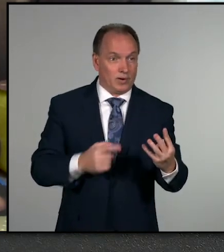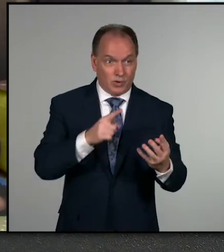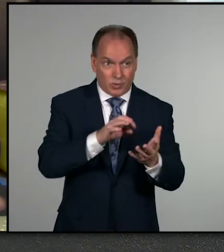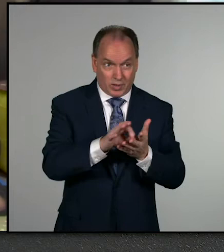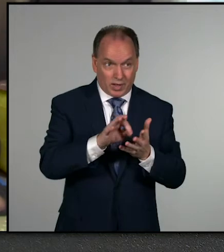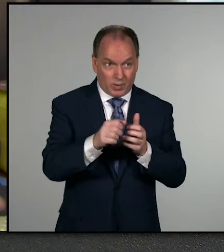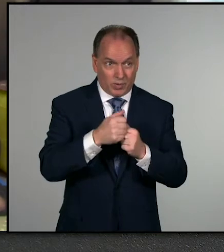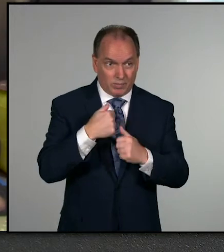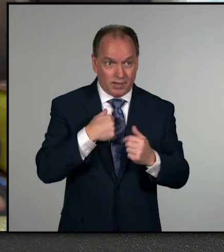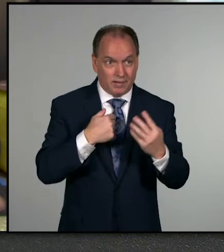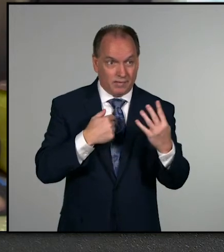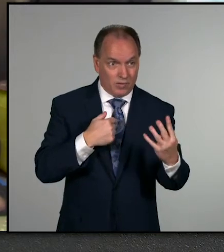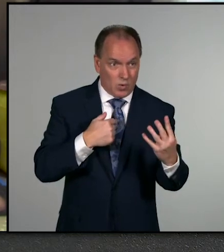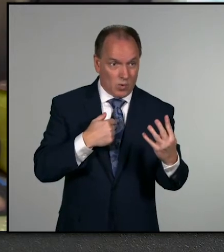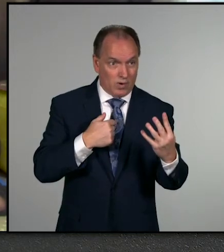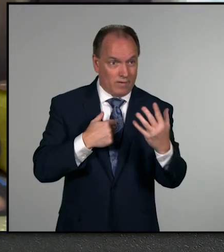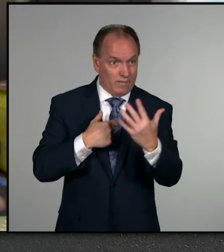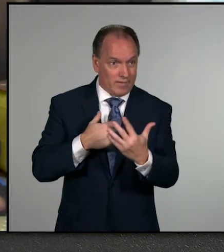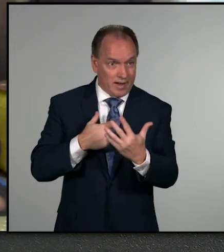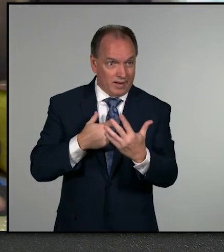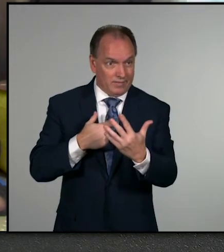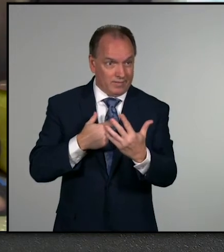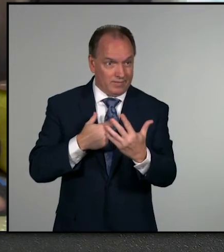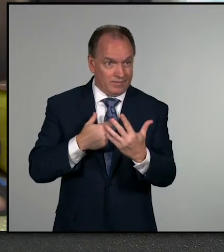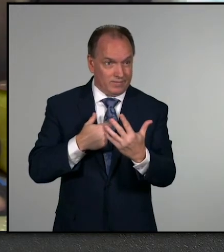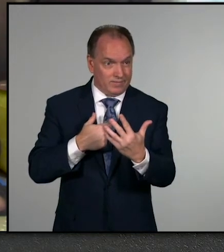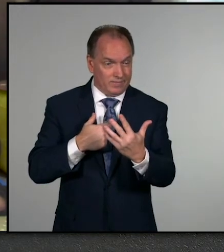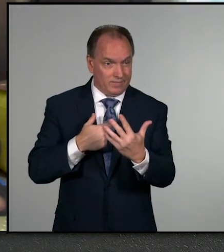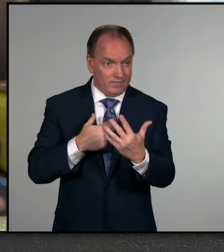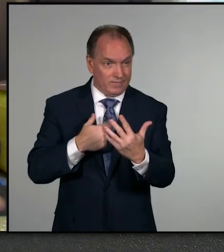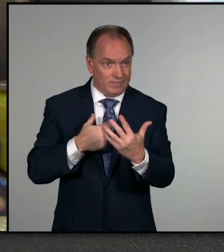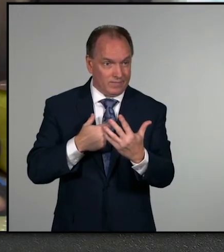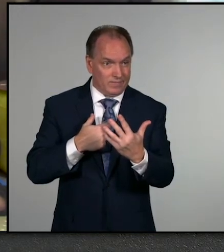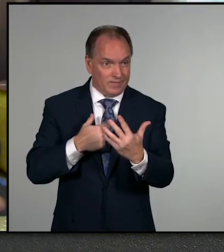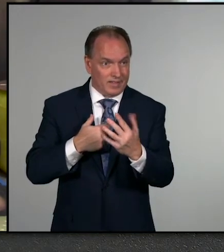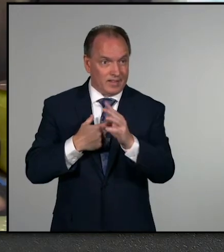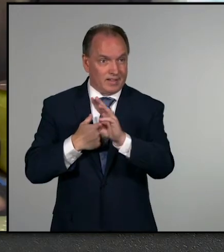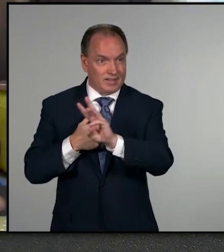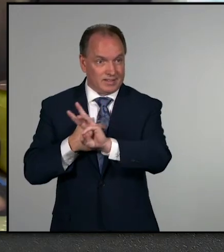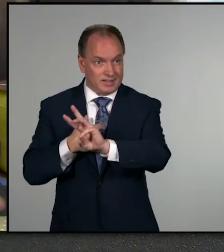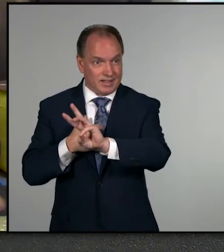4. Are you counting with me? 5,